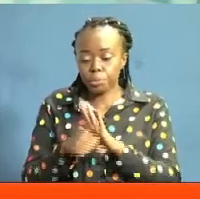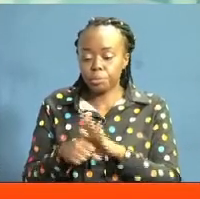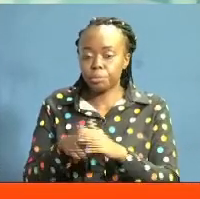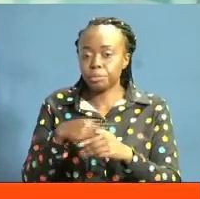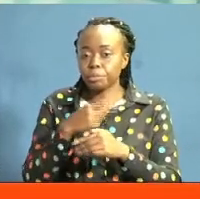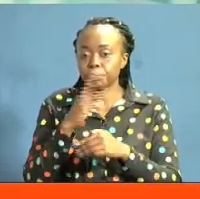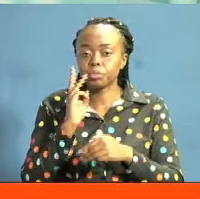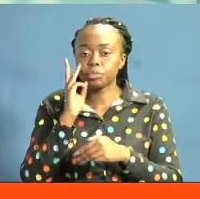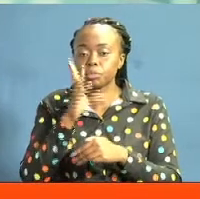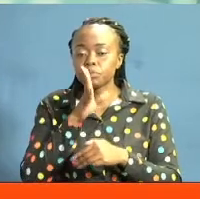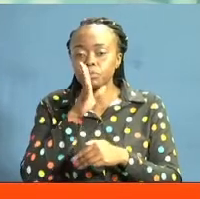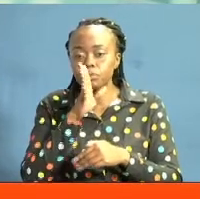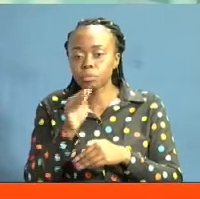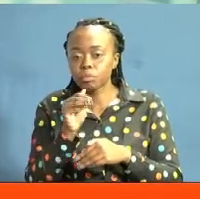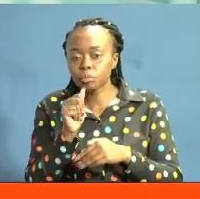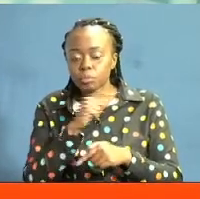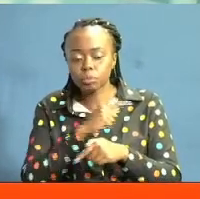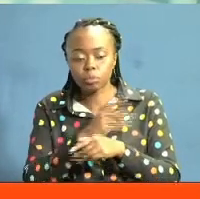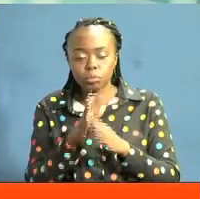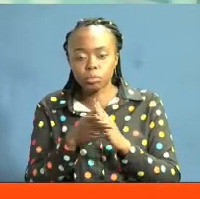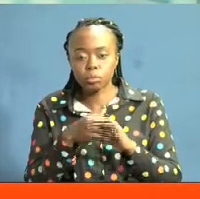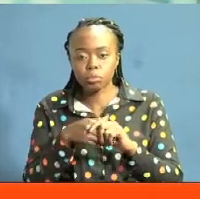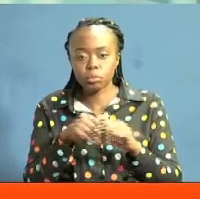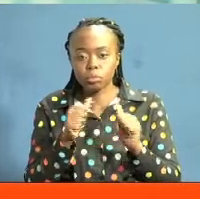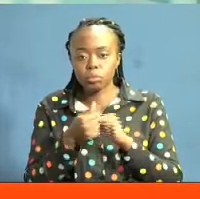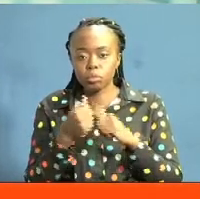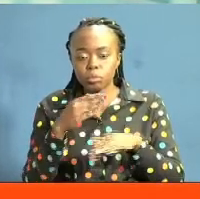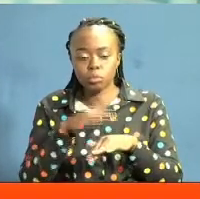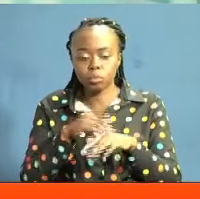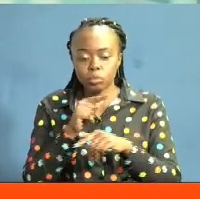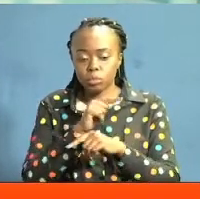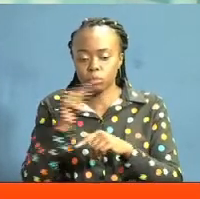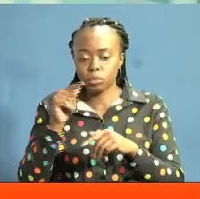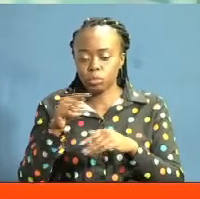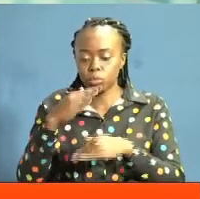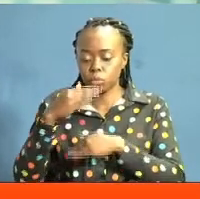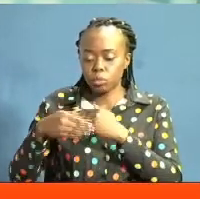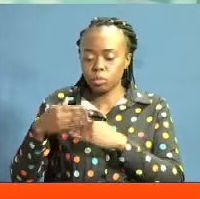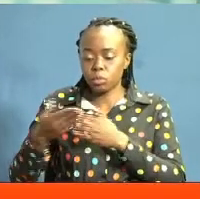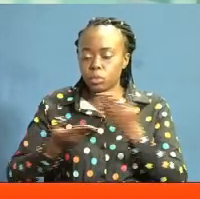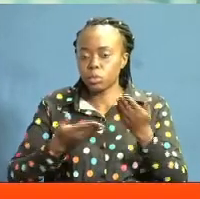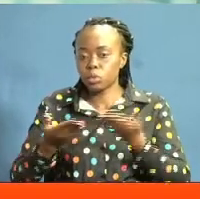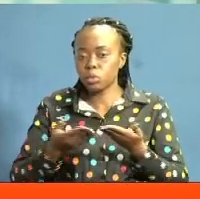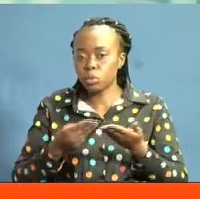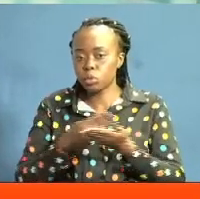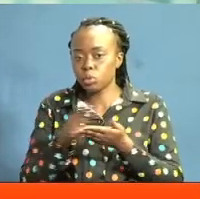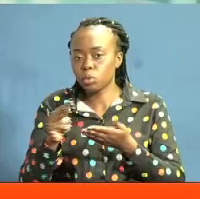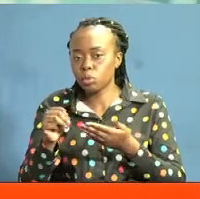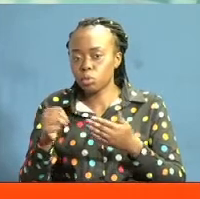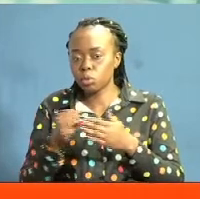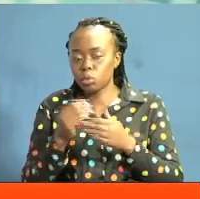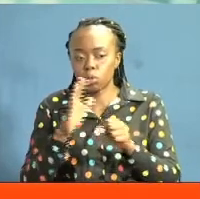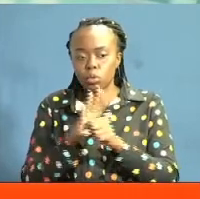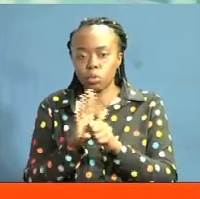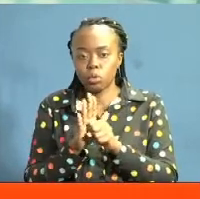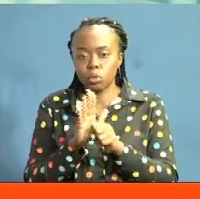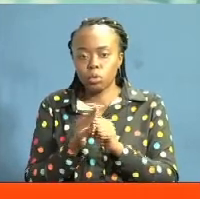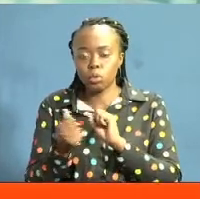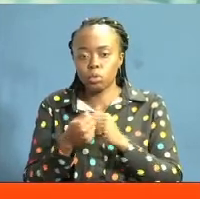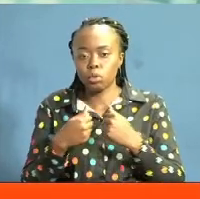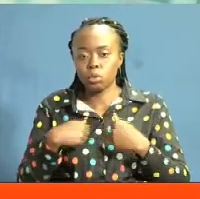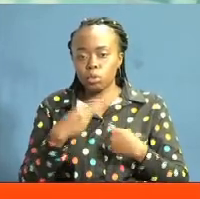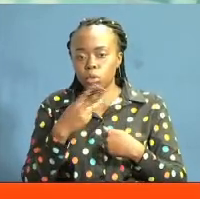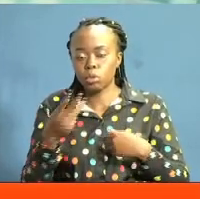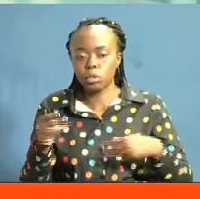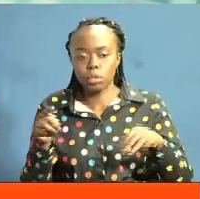they'll become a super aggressive on the negative side, where they are a lot, they have anger, they